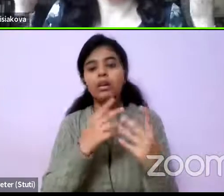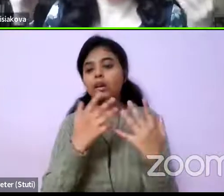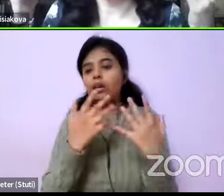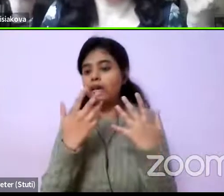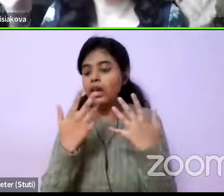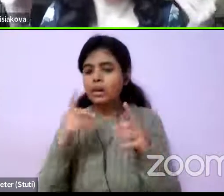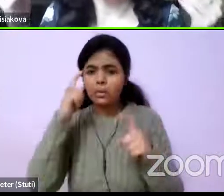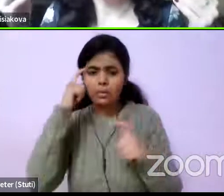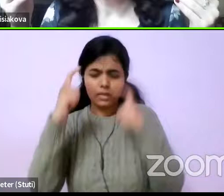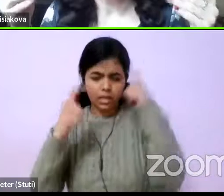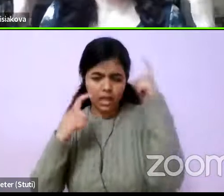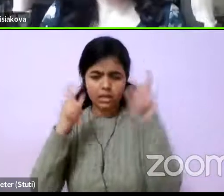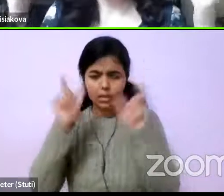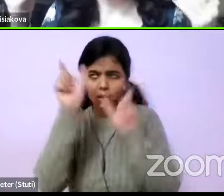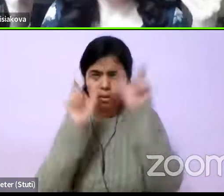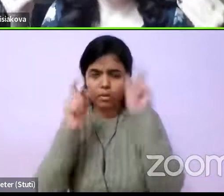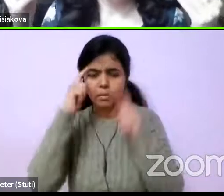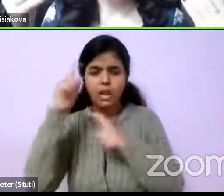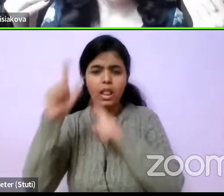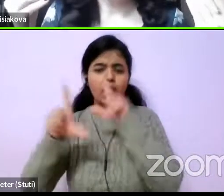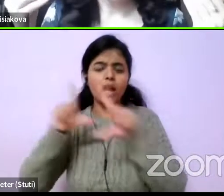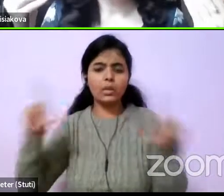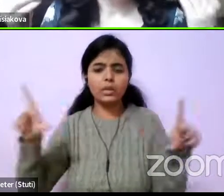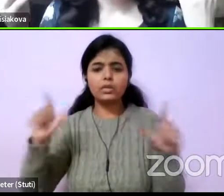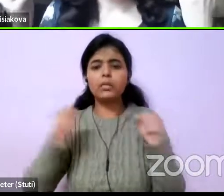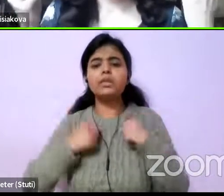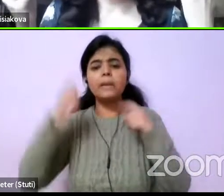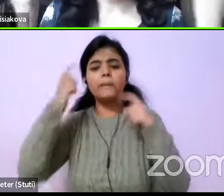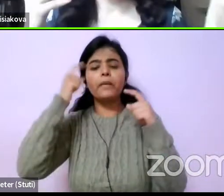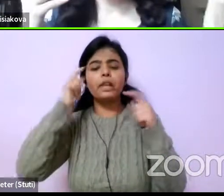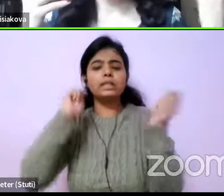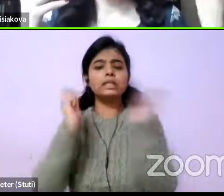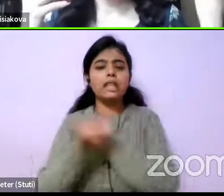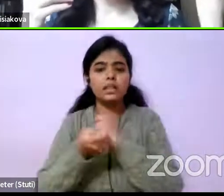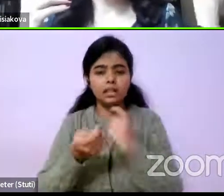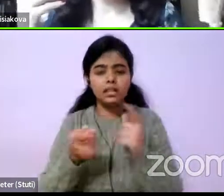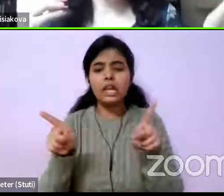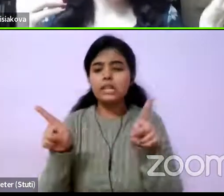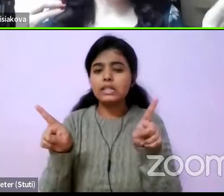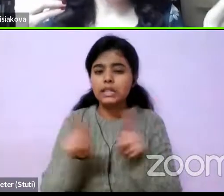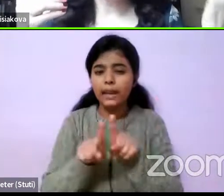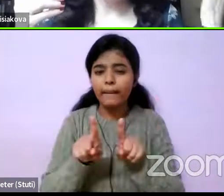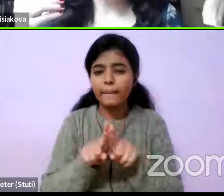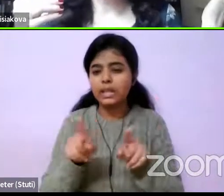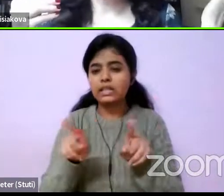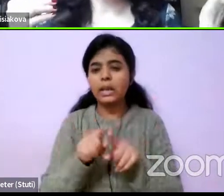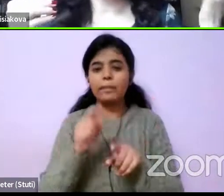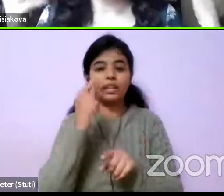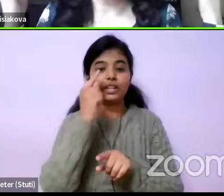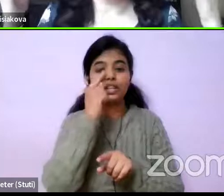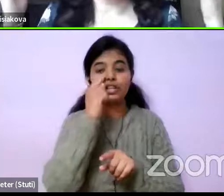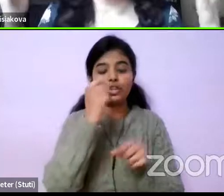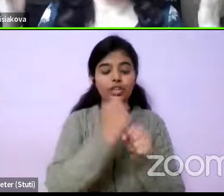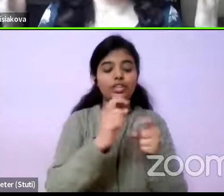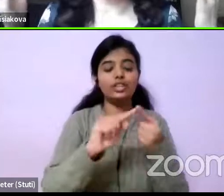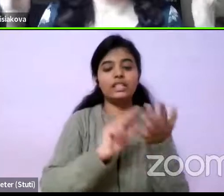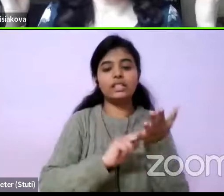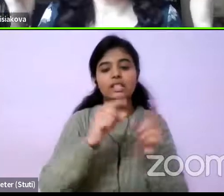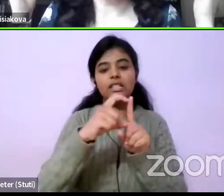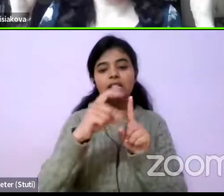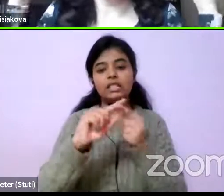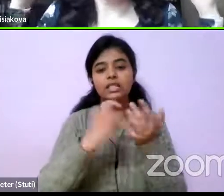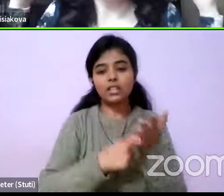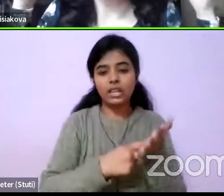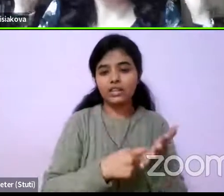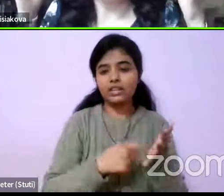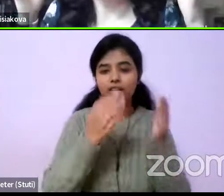talking about things in a certain way, it completely changes your mindset. It's very similar to, again, gender studies where I worked previously, where once you start noticing